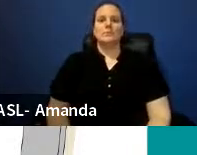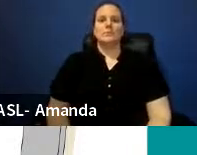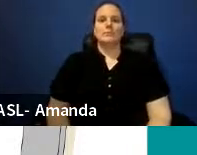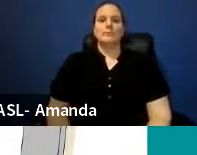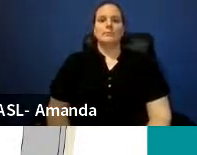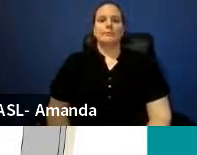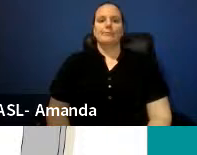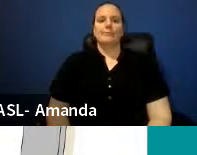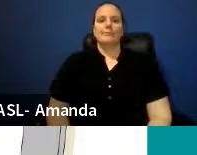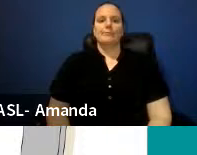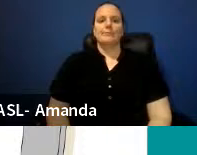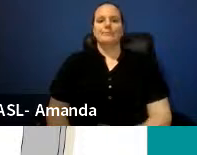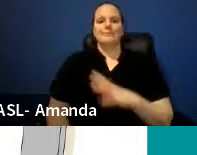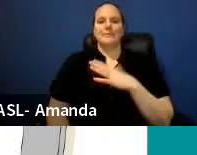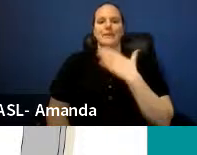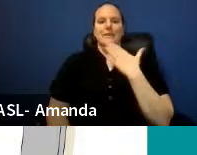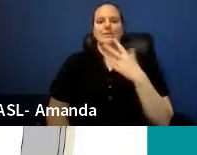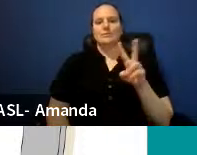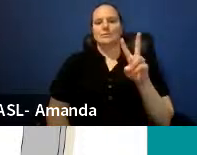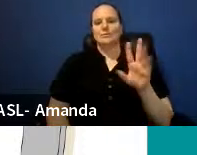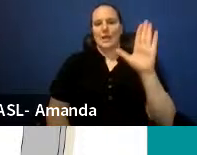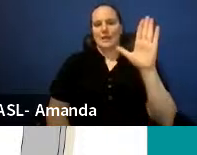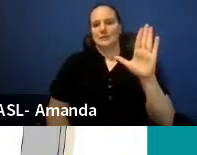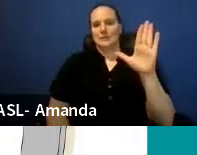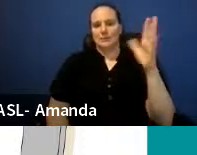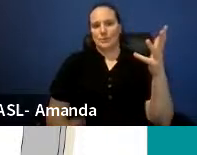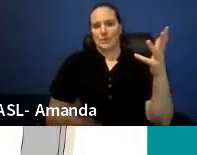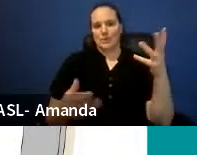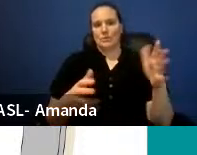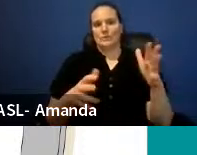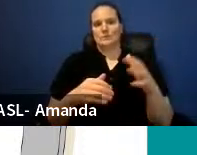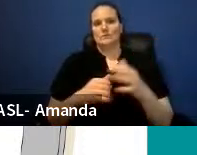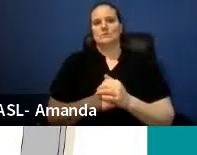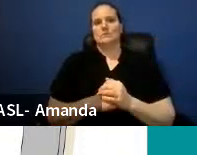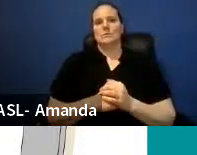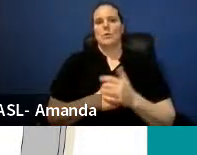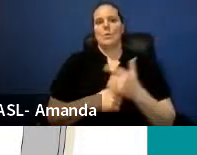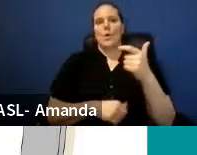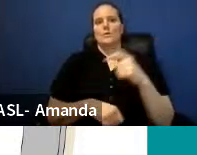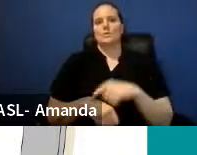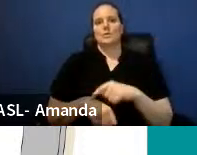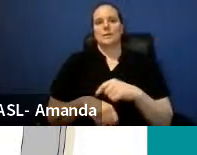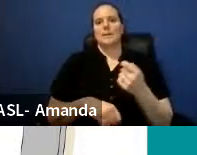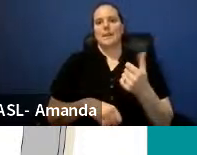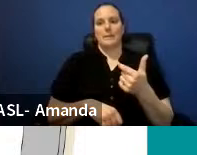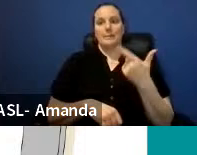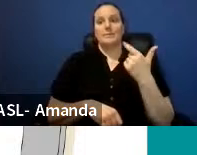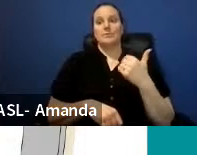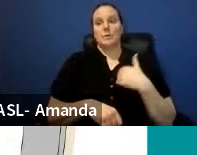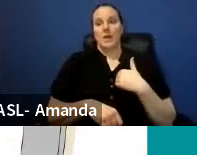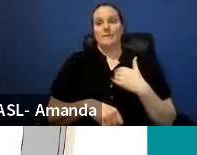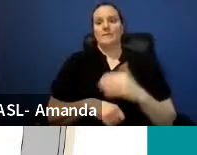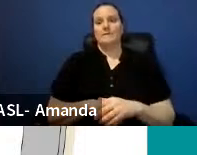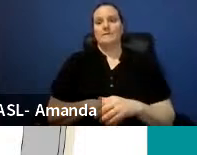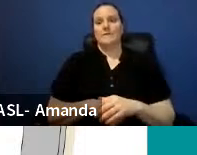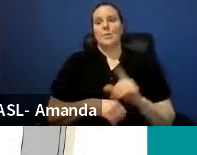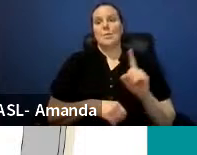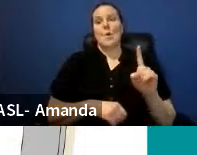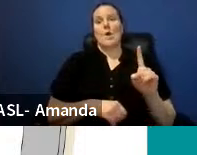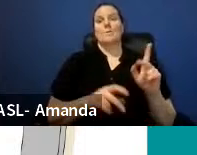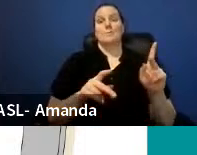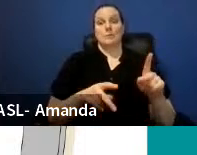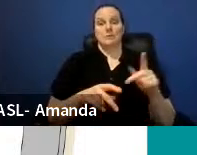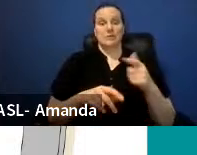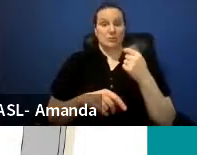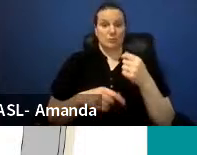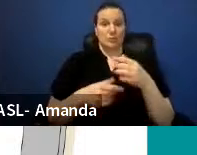Perfect. Thank you, Nolan. We have 2 hands up already. And I want to watch our time just a little bit because we do have, I think, at least one person that's